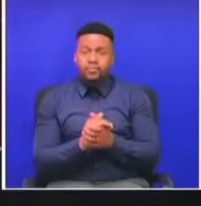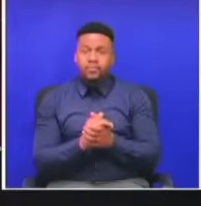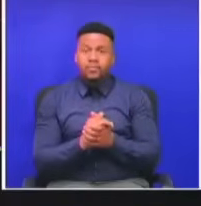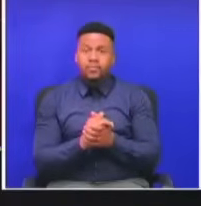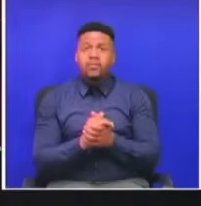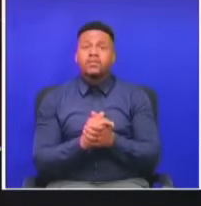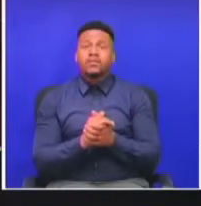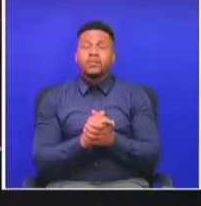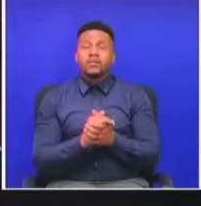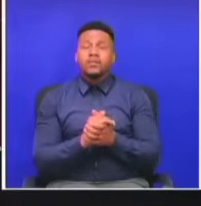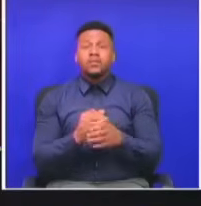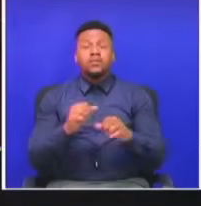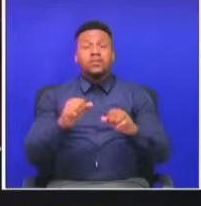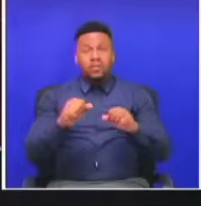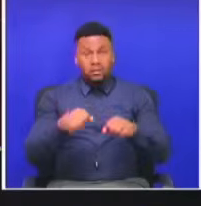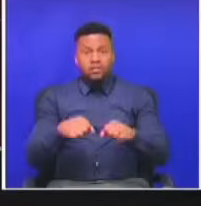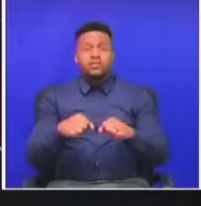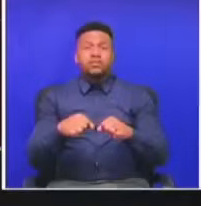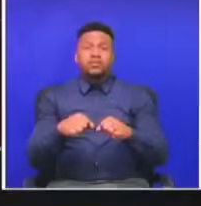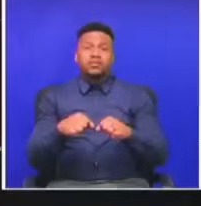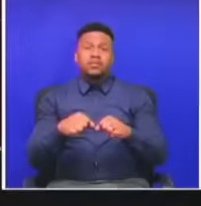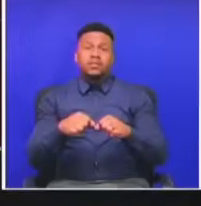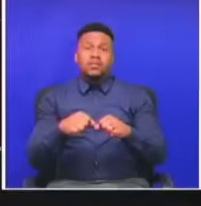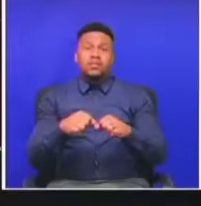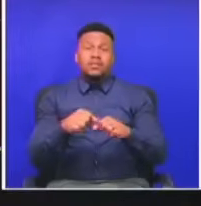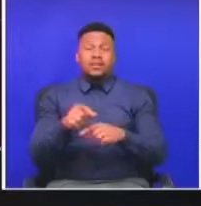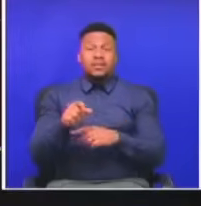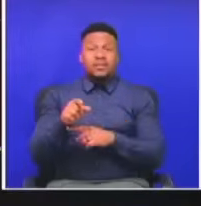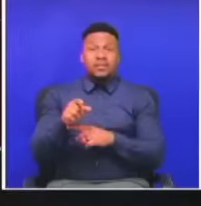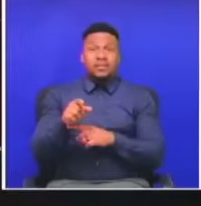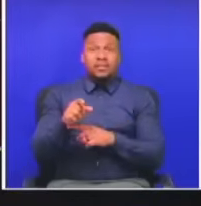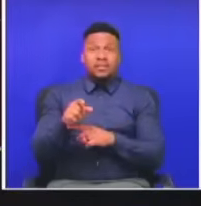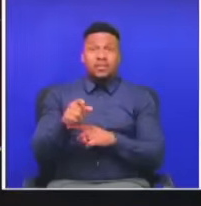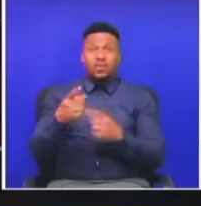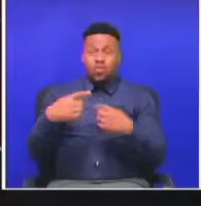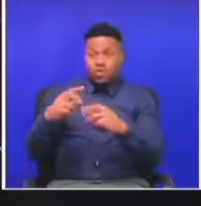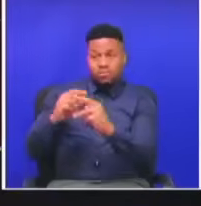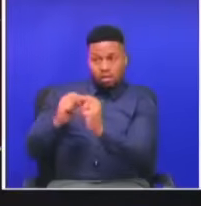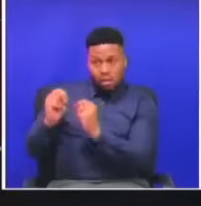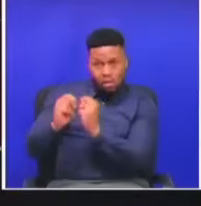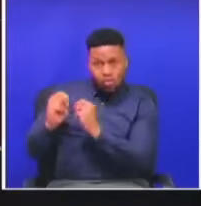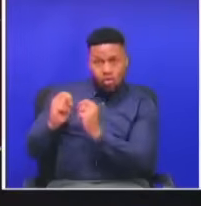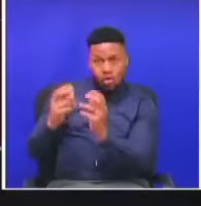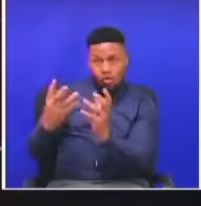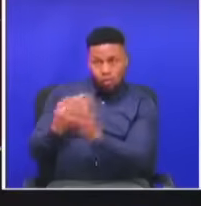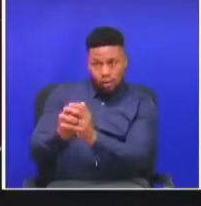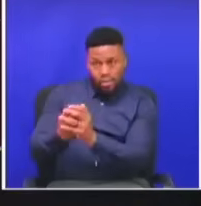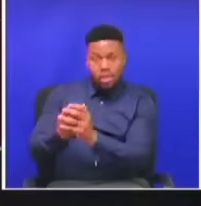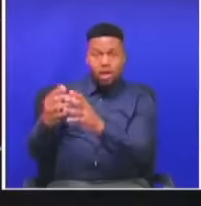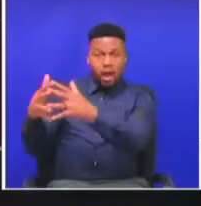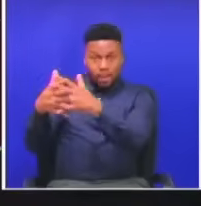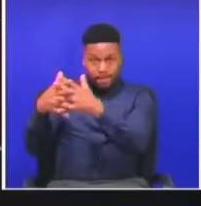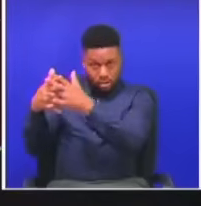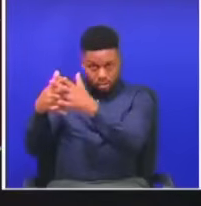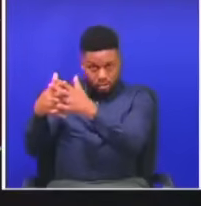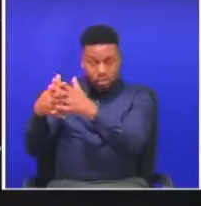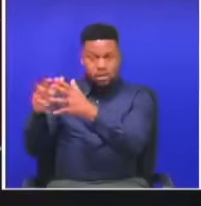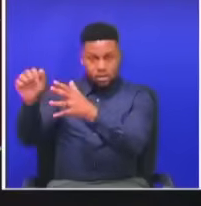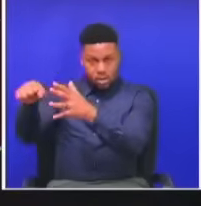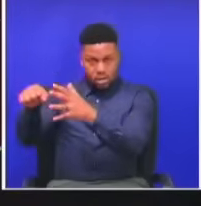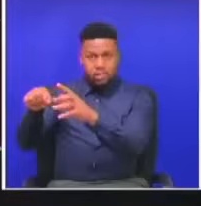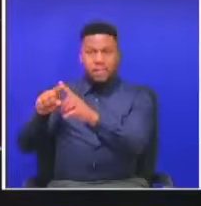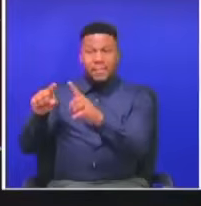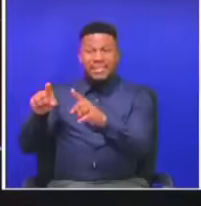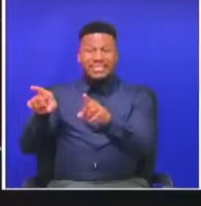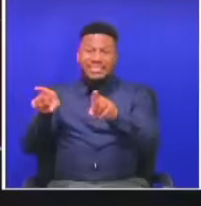it is double-pronged. We negotiate with the United States, but at the same time, we encourage